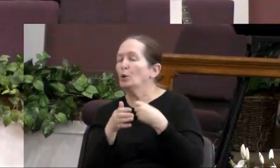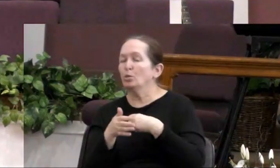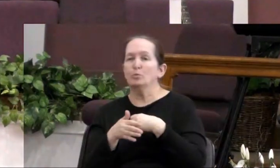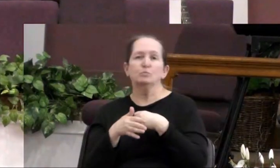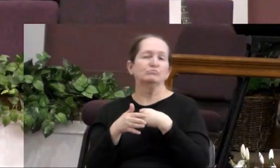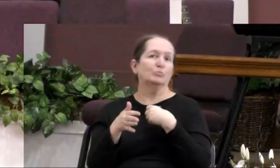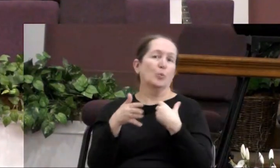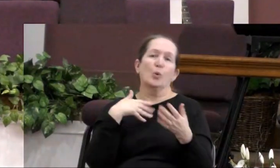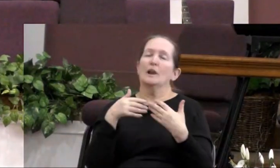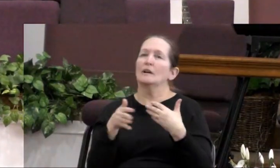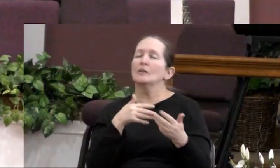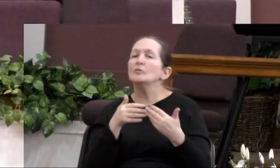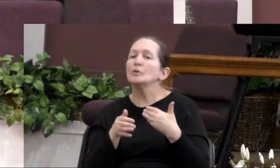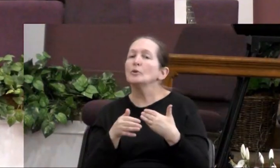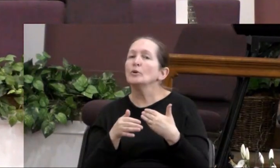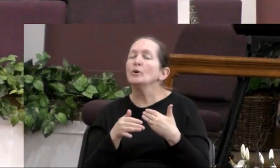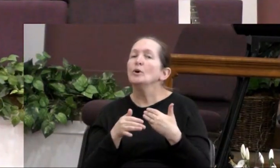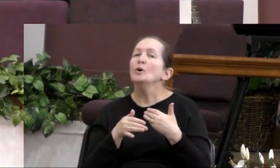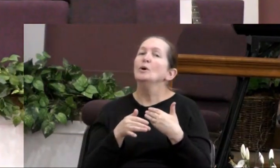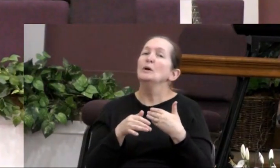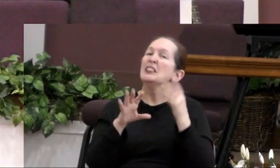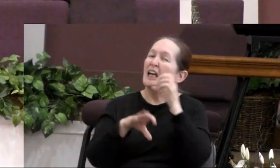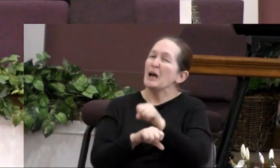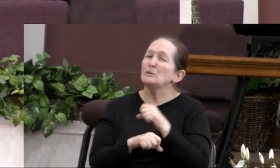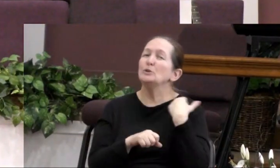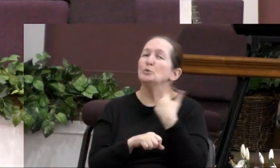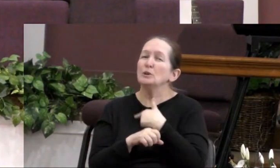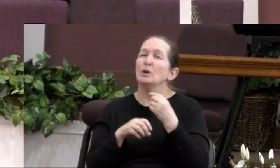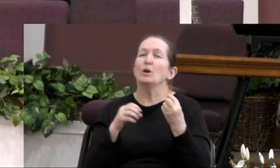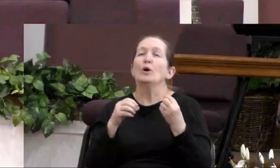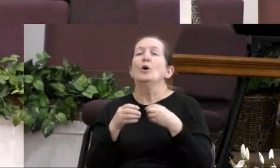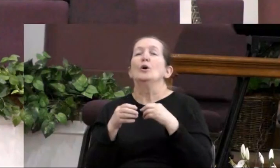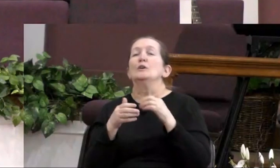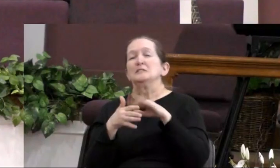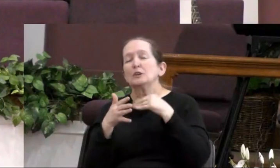are overscheduled and we are overbusy.